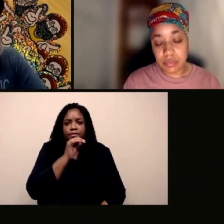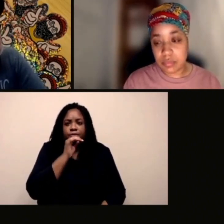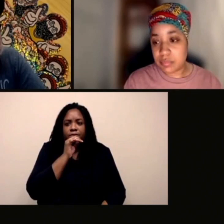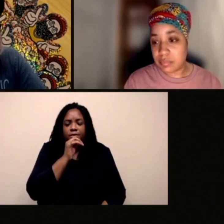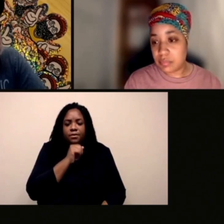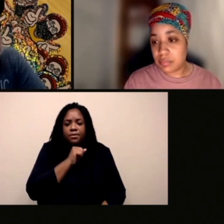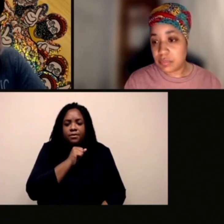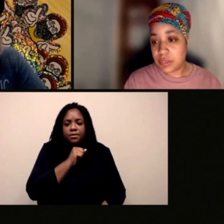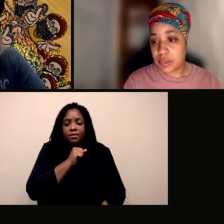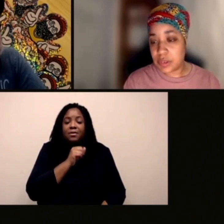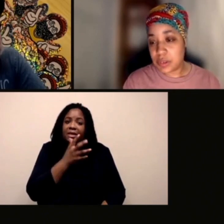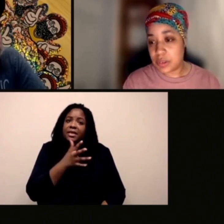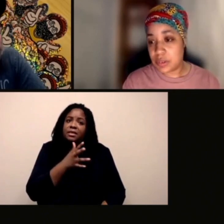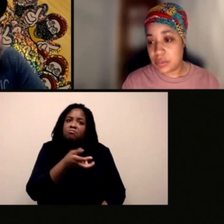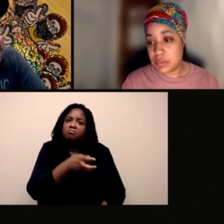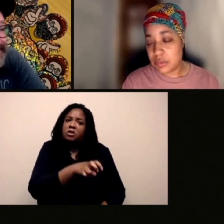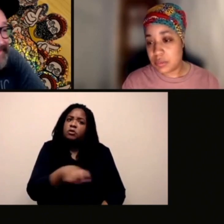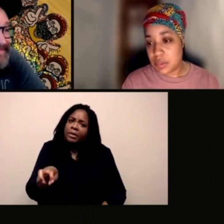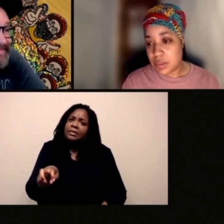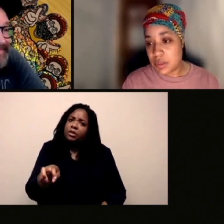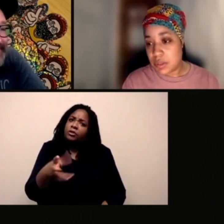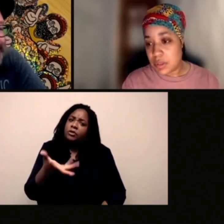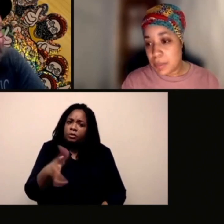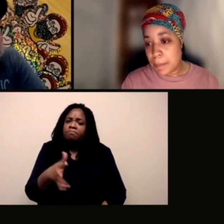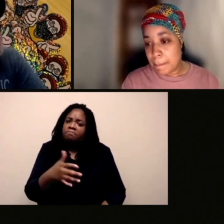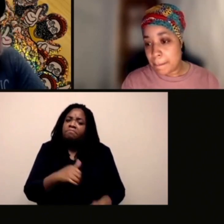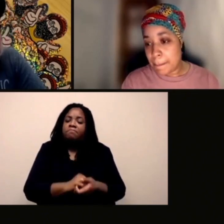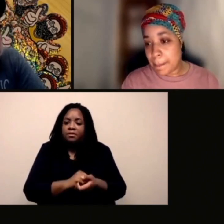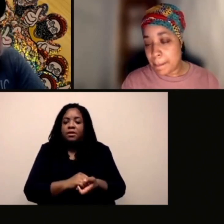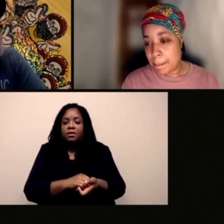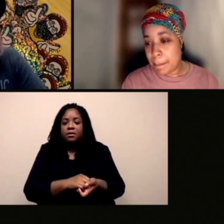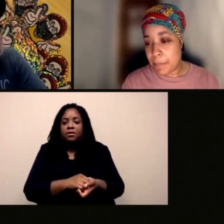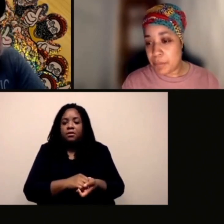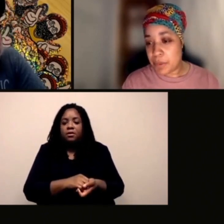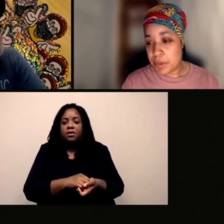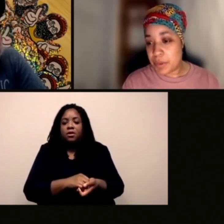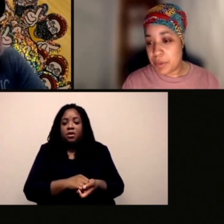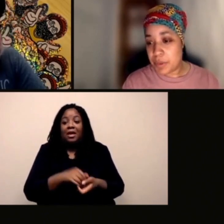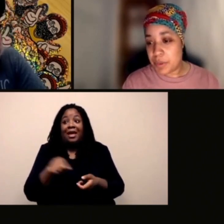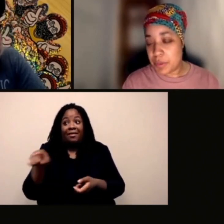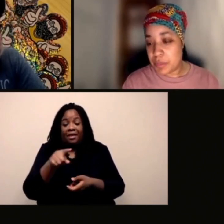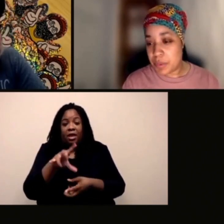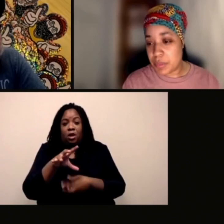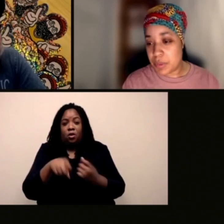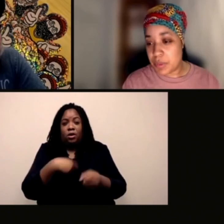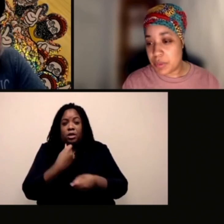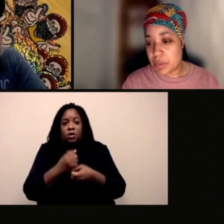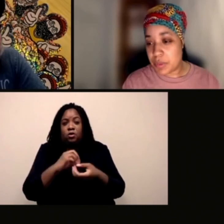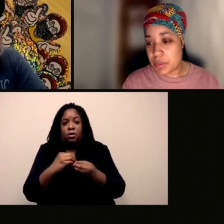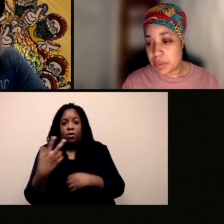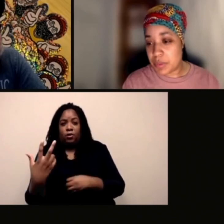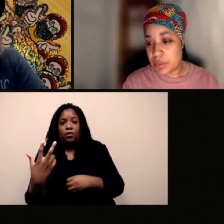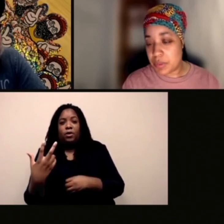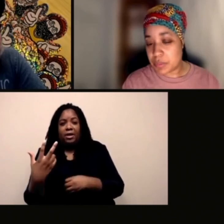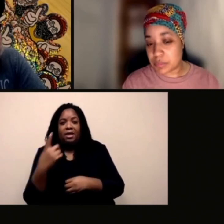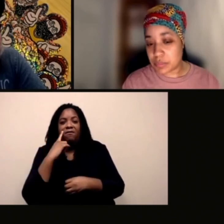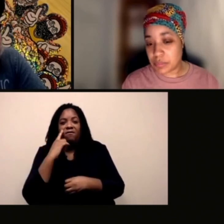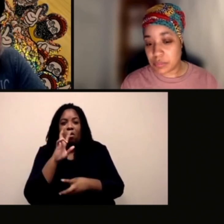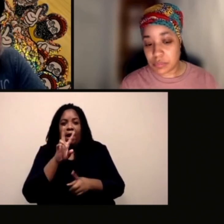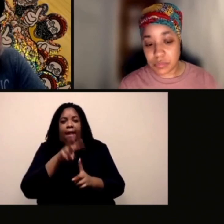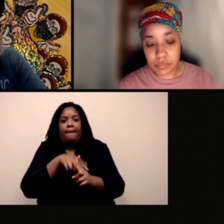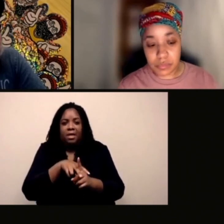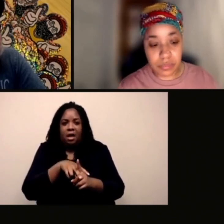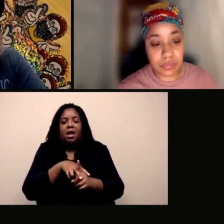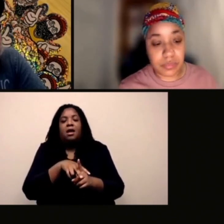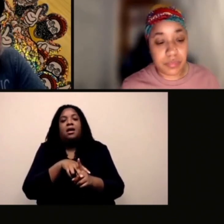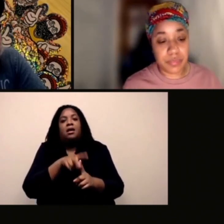it's been a transition, and they are actually in year 3 of the implementation